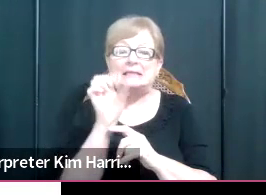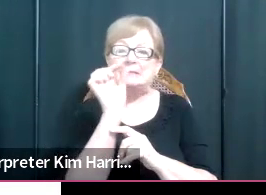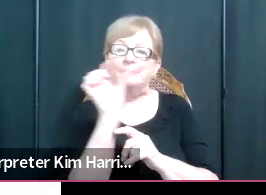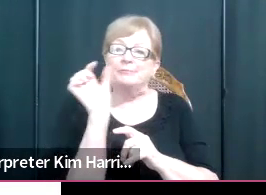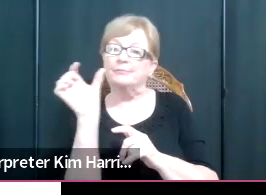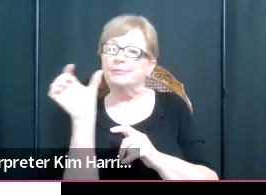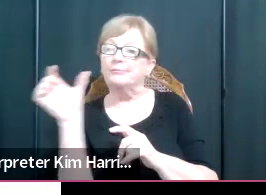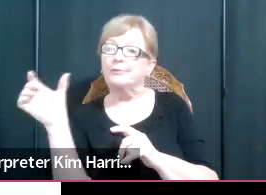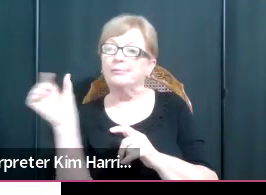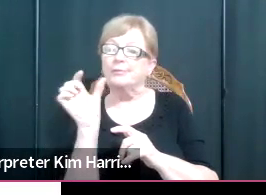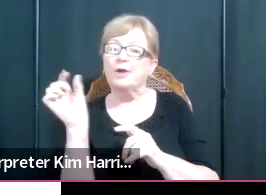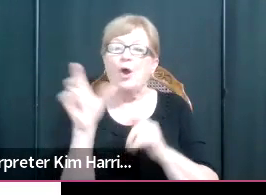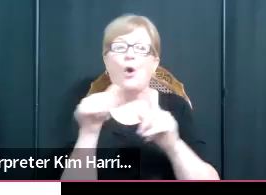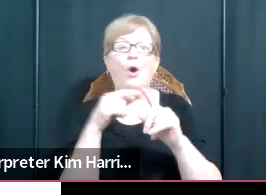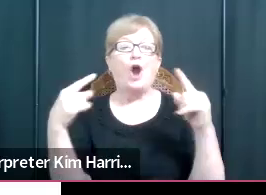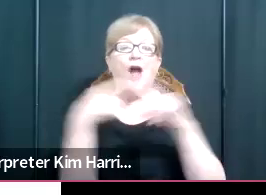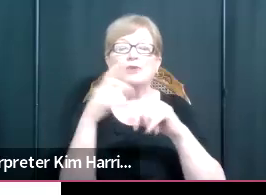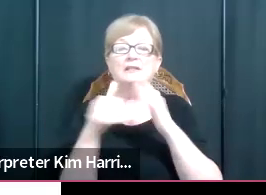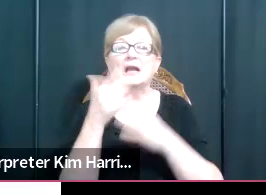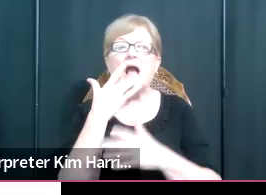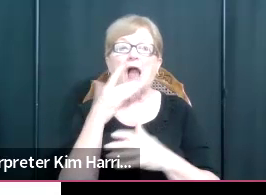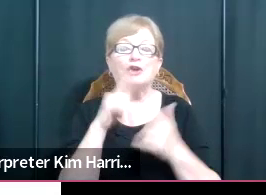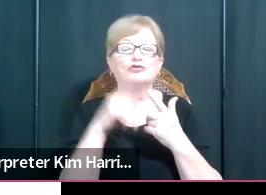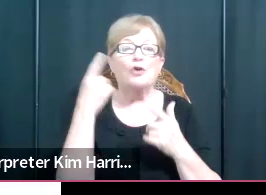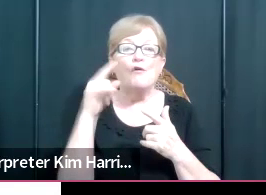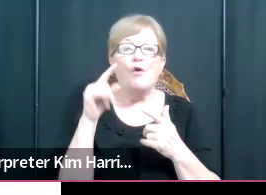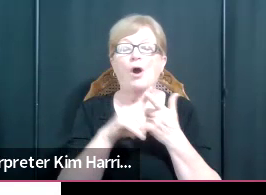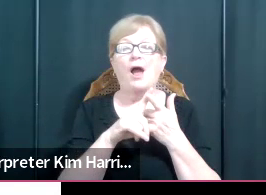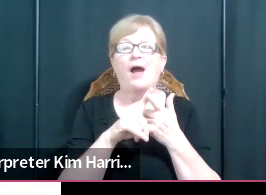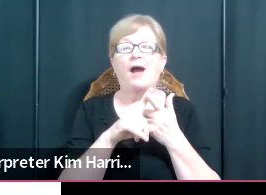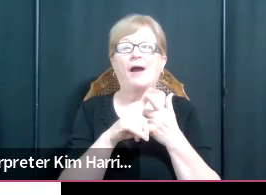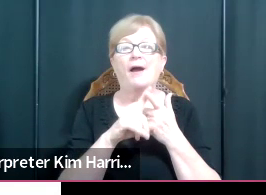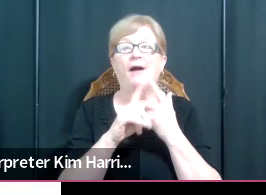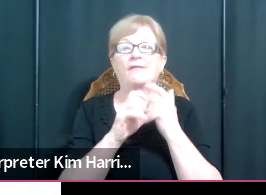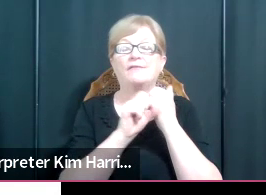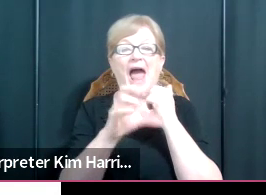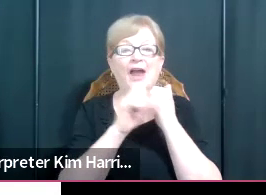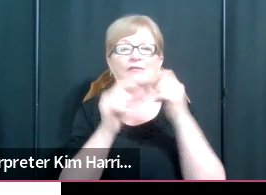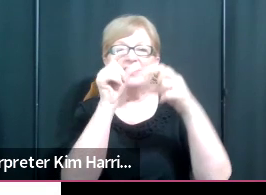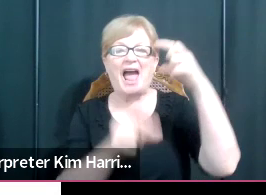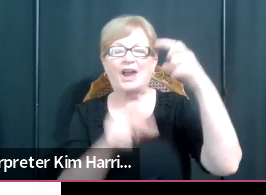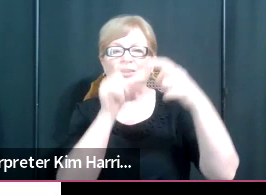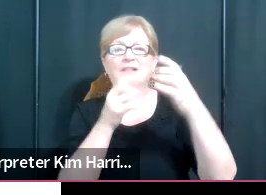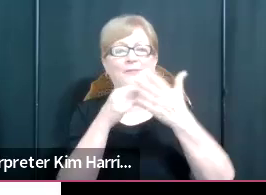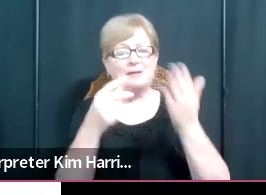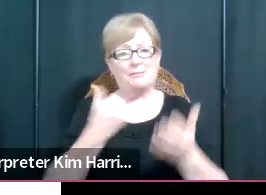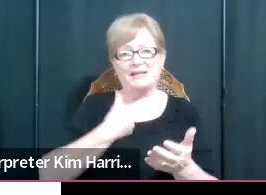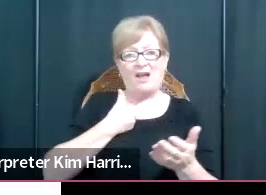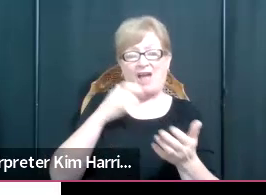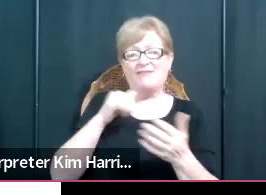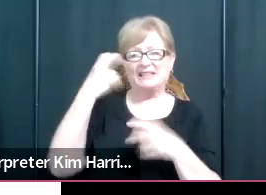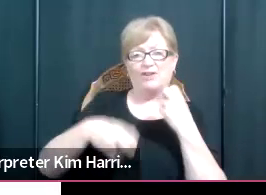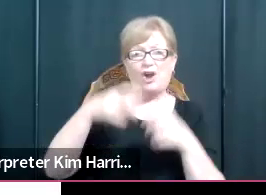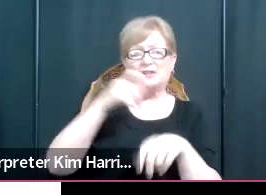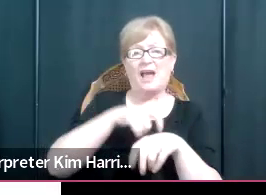Contrasting colors for like flyers and things. Sometimes even I will have a difficult time if